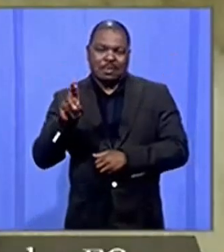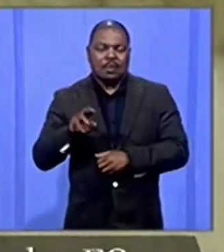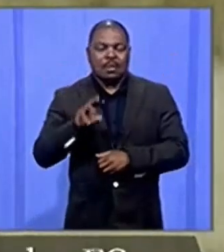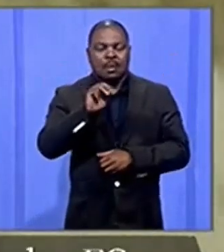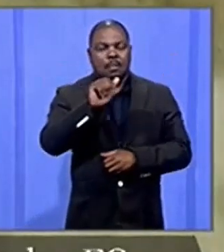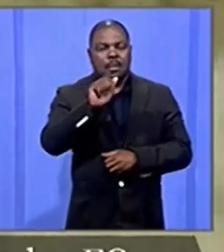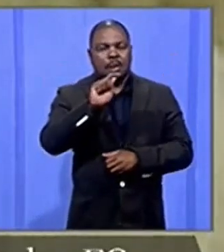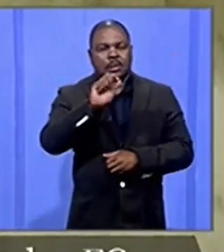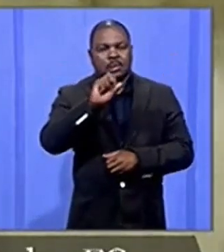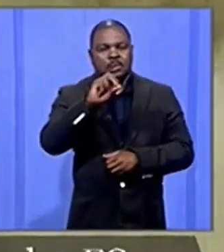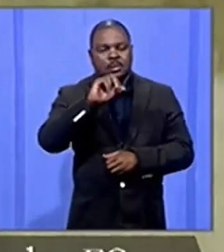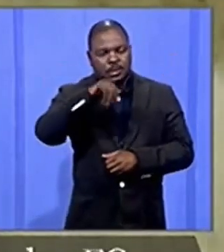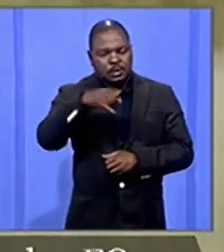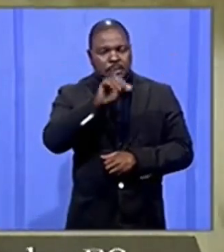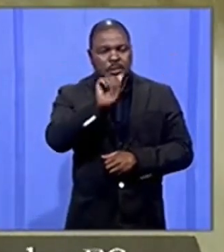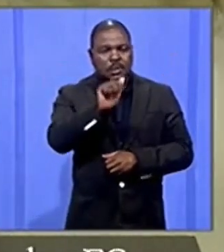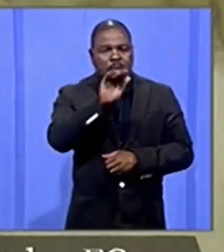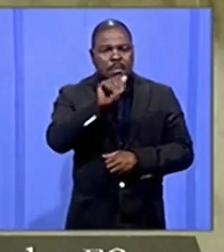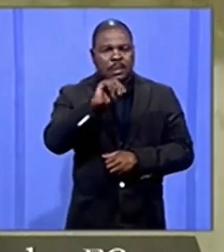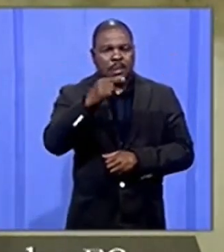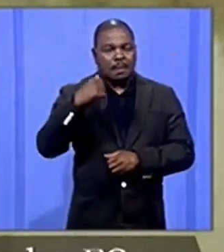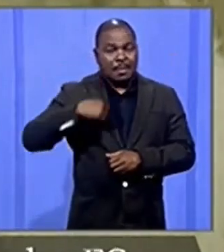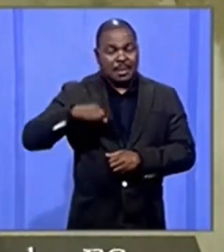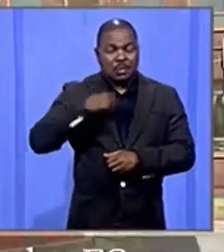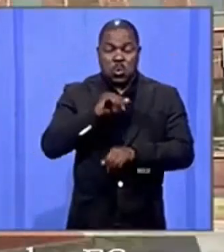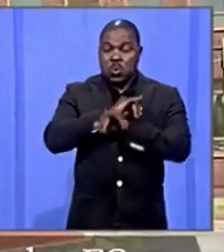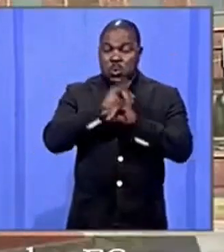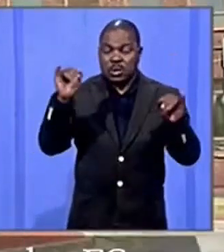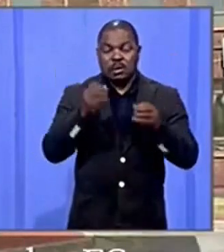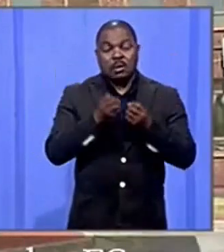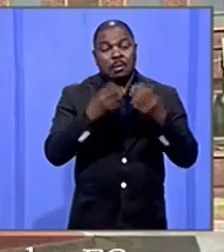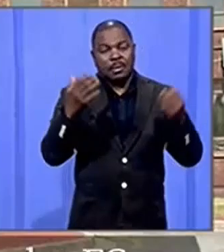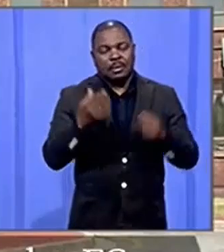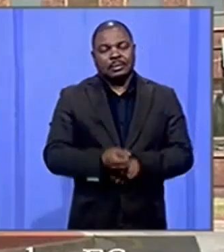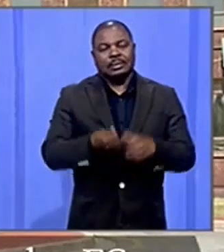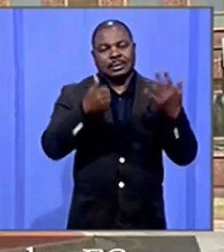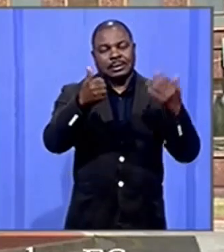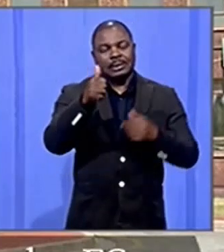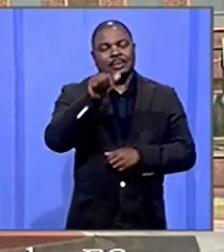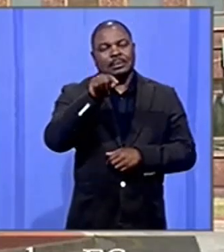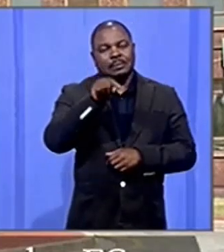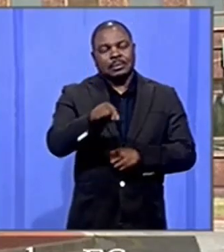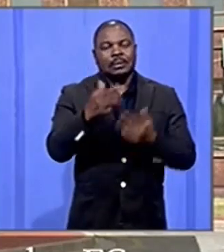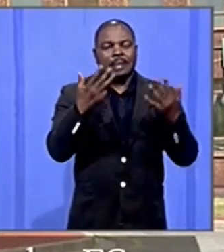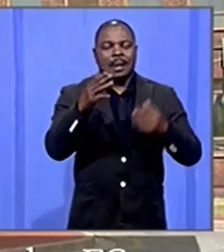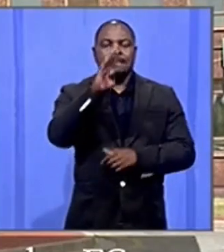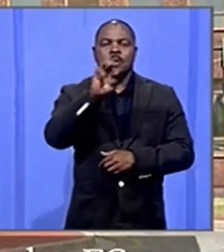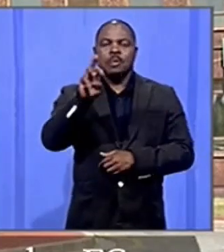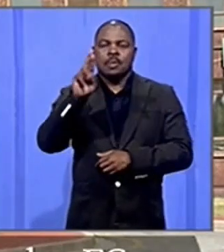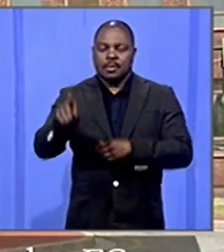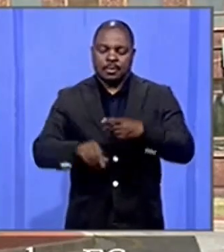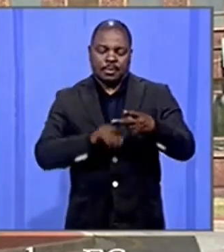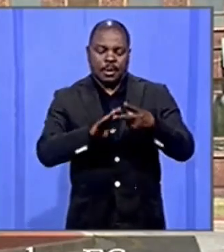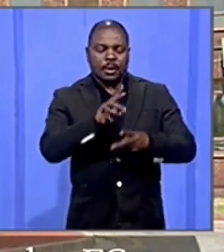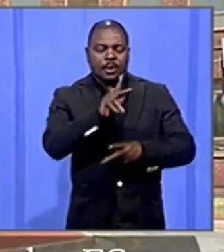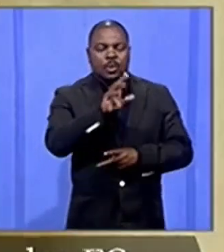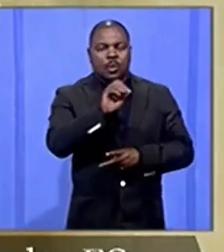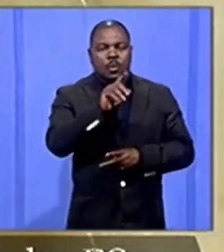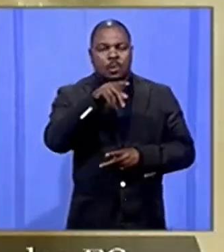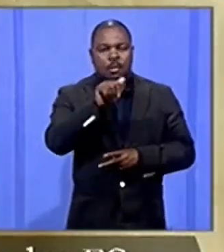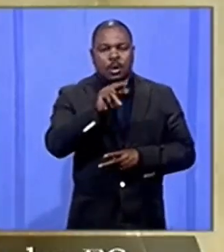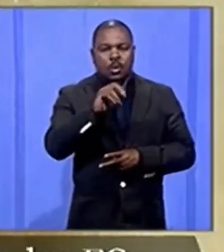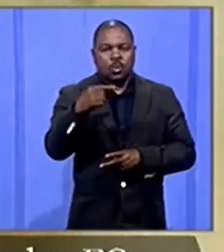Matšhabeng o na le sekoloto se segolo go gaisa sa diranta di le dibilione di le 6.9. Masepala wa Kopanong o